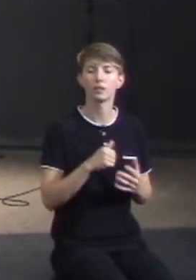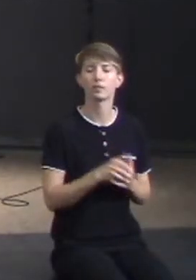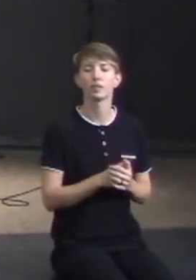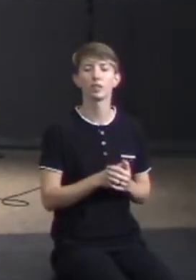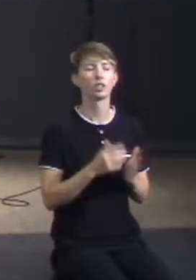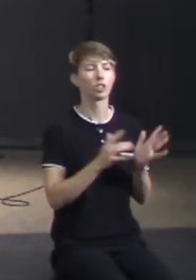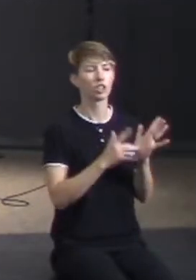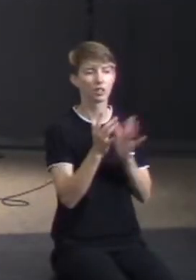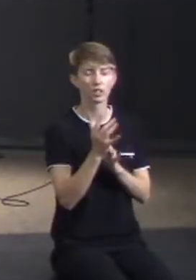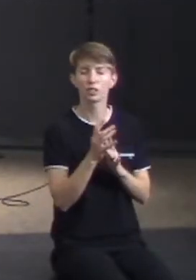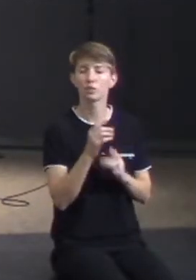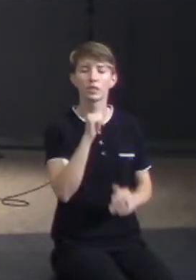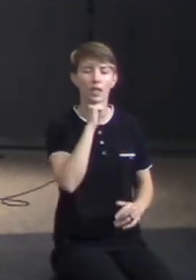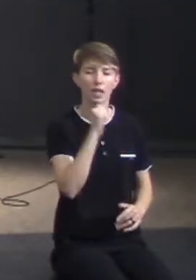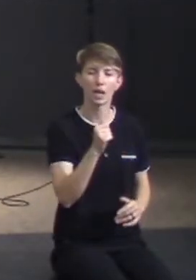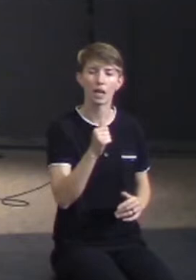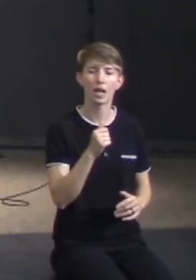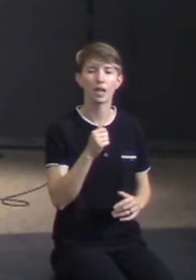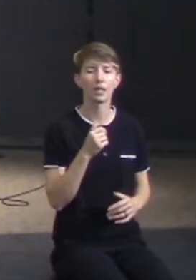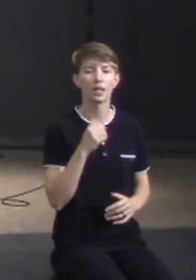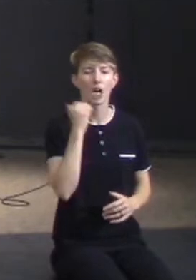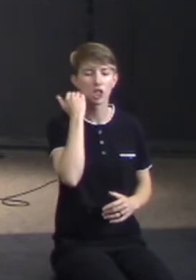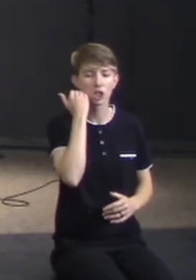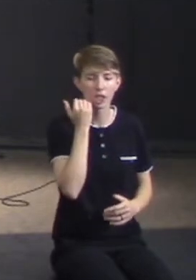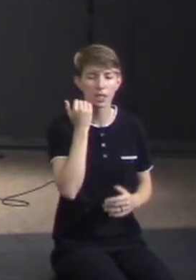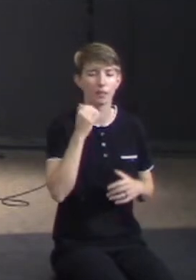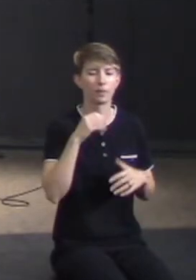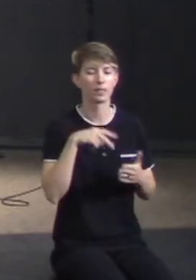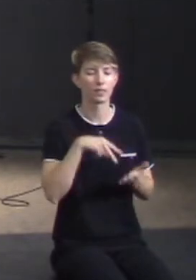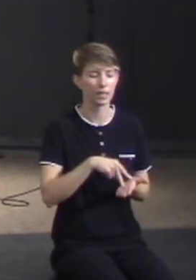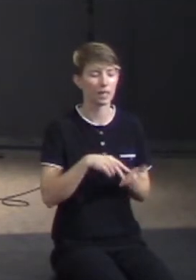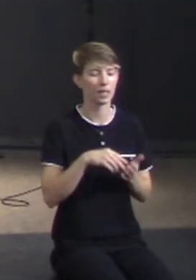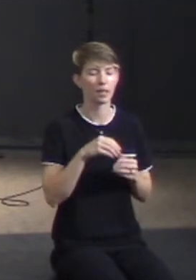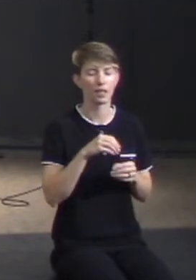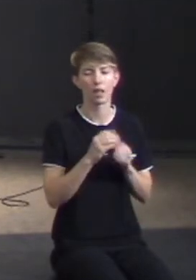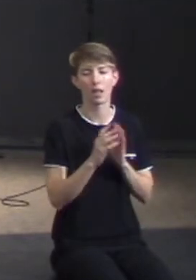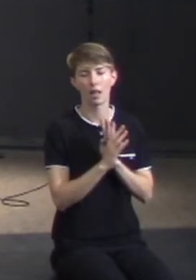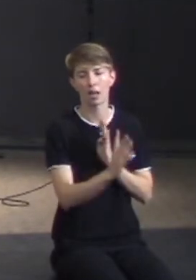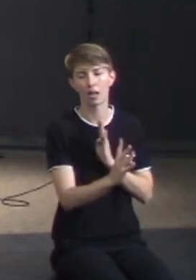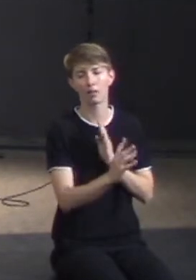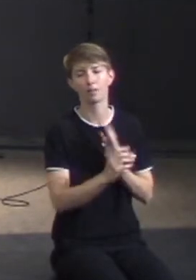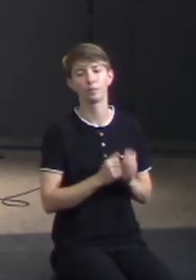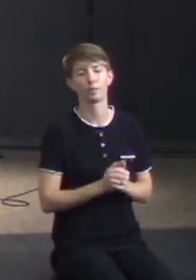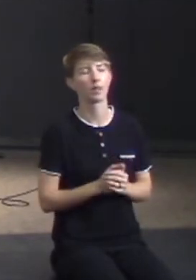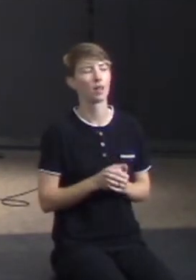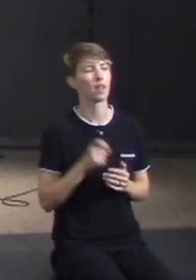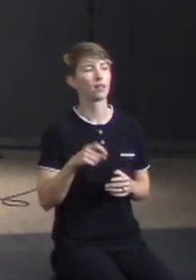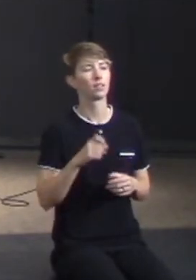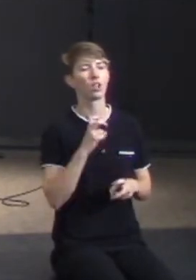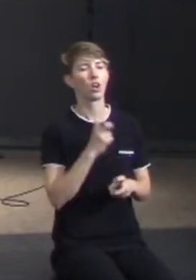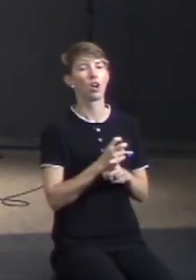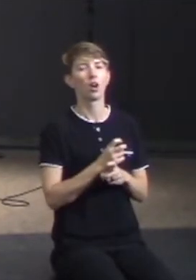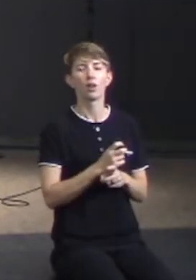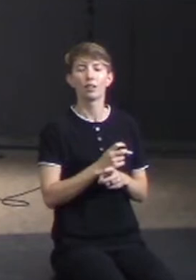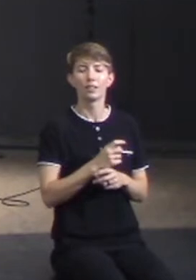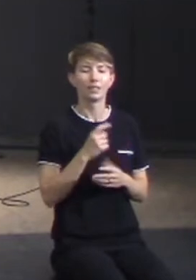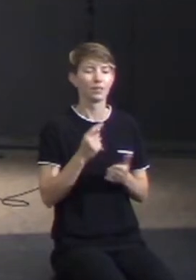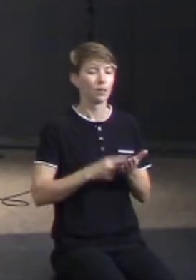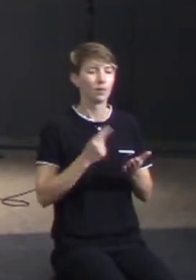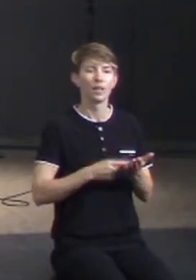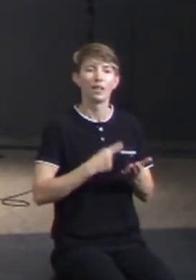to stand in the line. And this is hard because sometimes, like I said, we hate